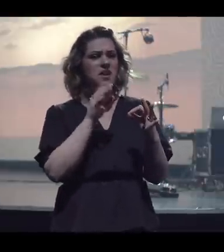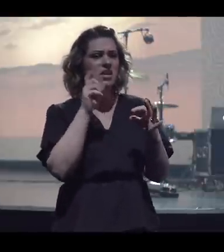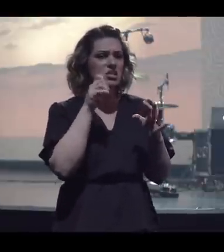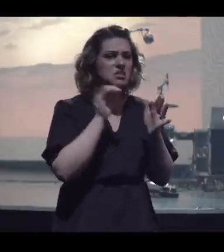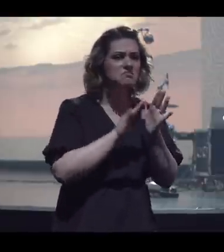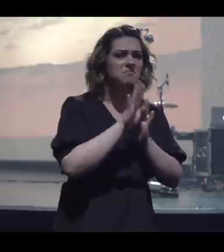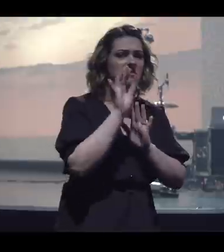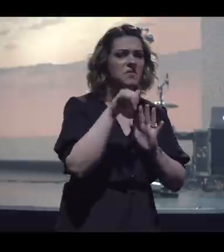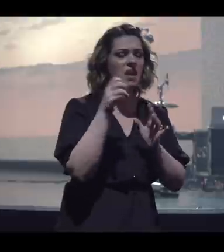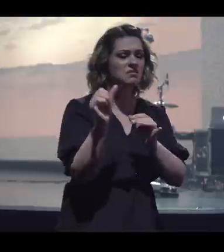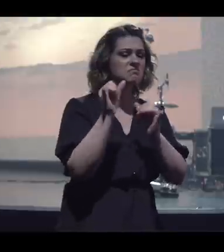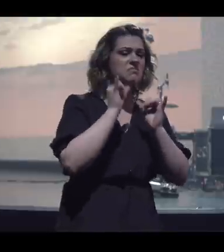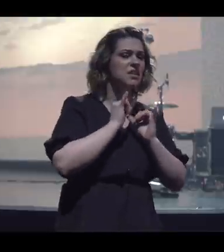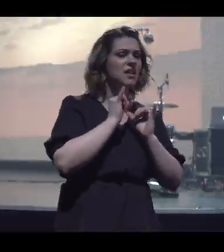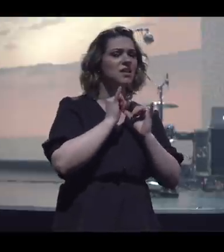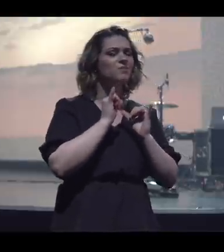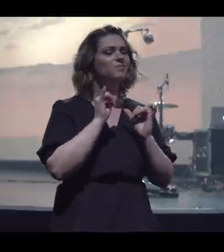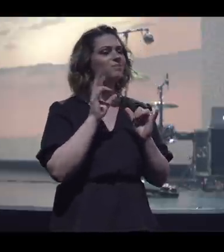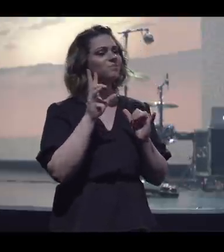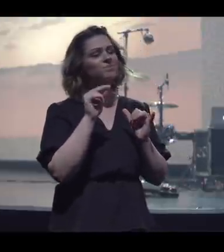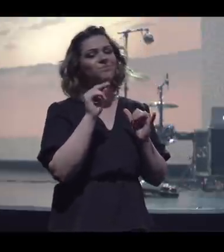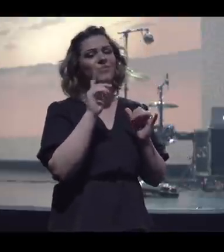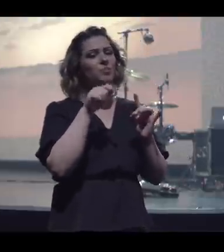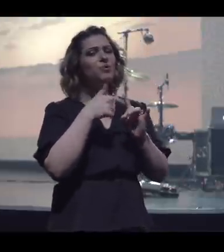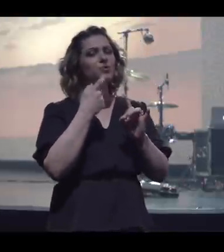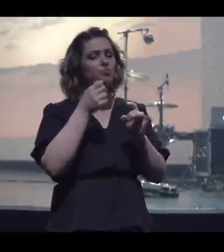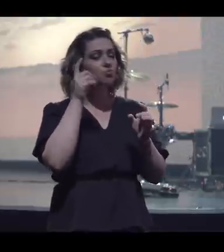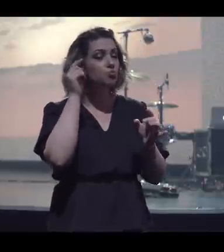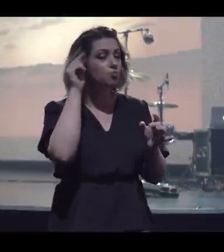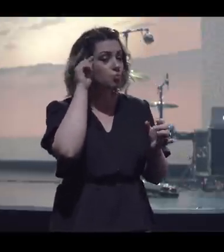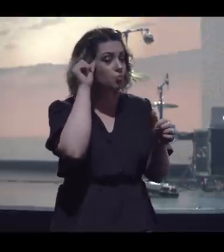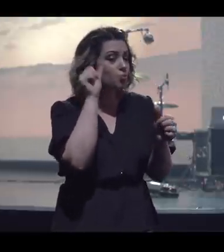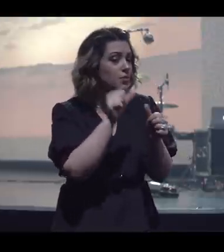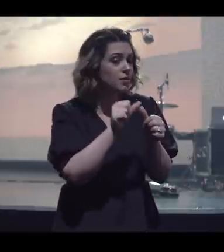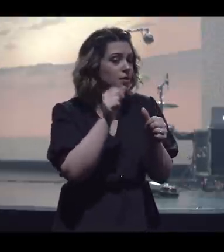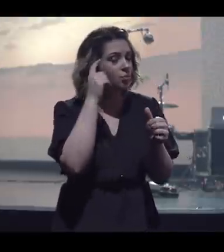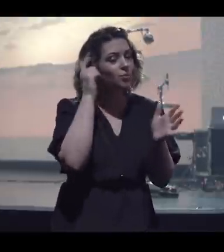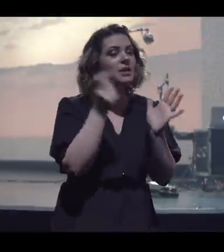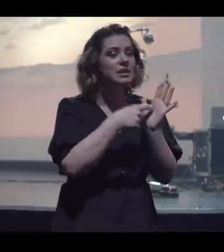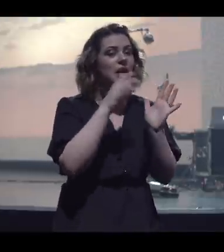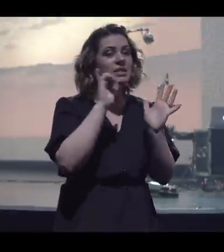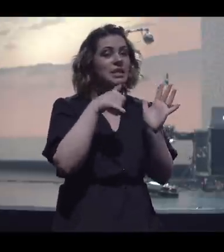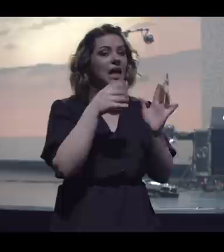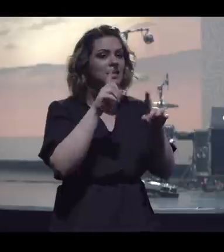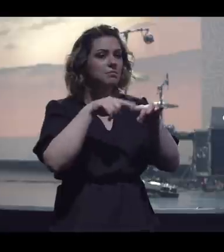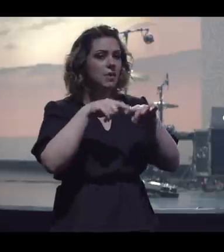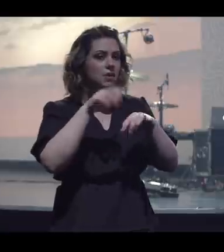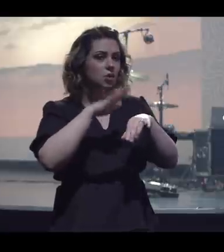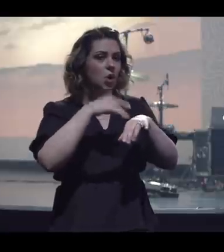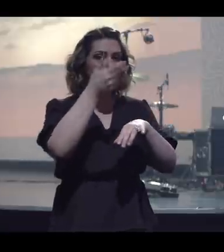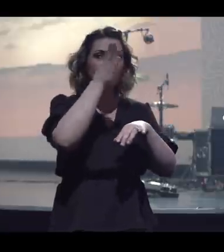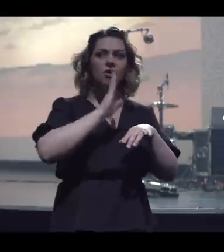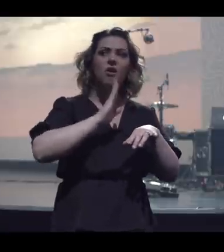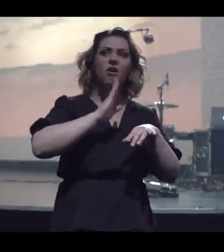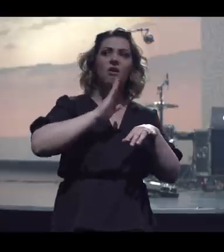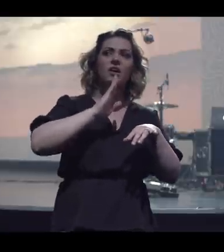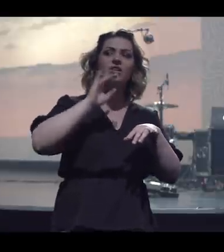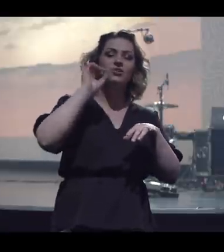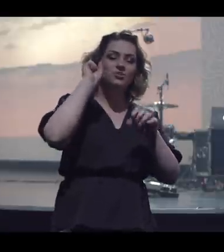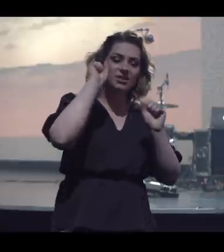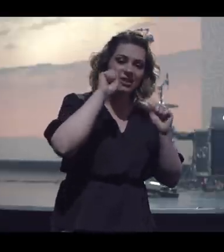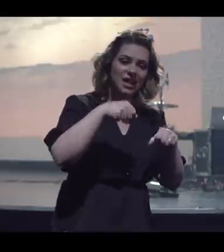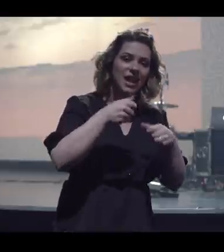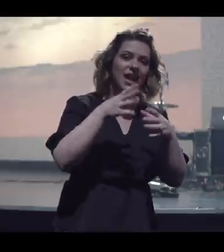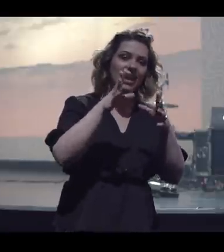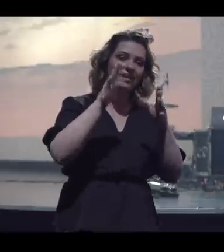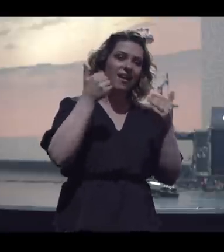you learn dependence on the shepherd, the sooner that you can have the faith of the rhino. So far, it's kind of been a